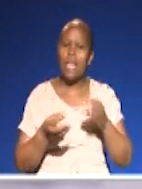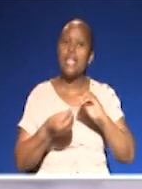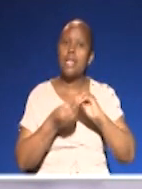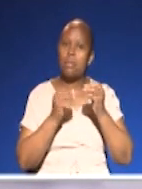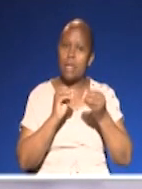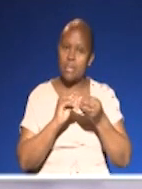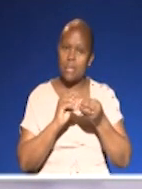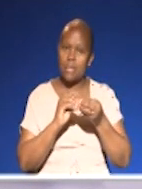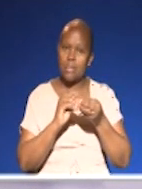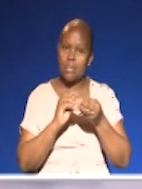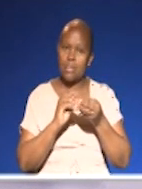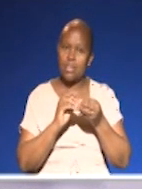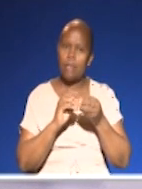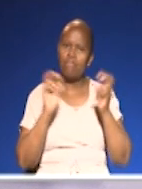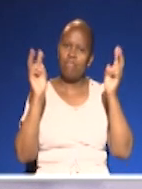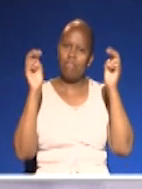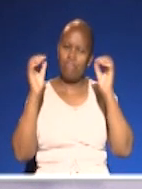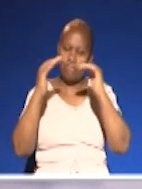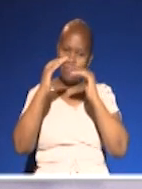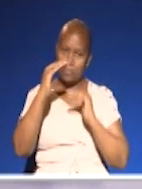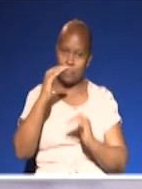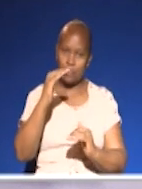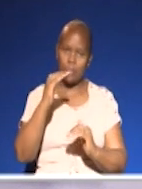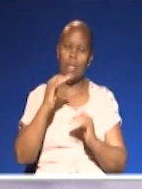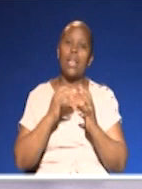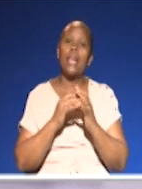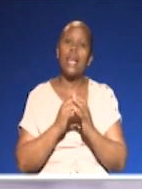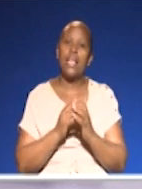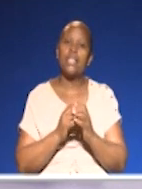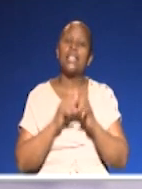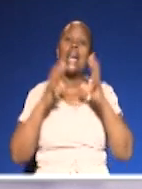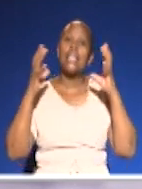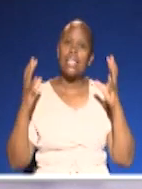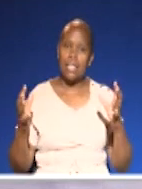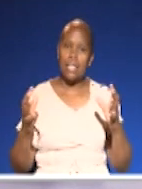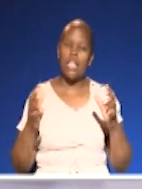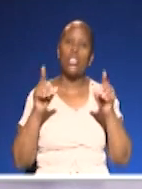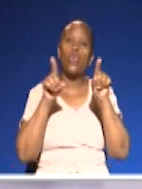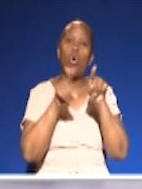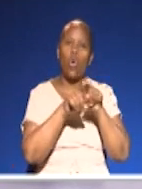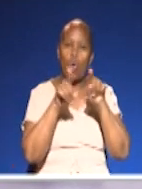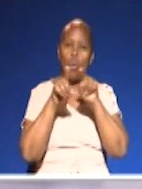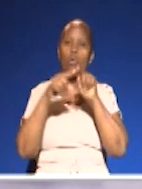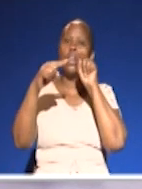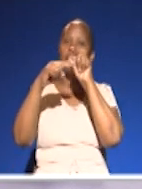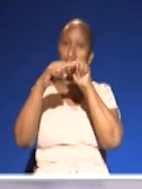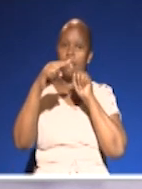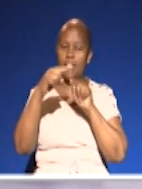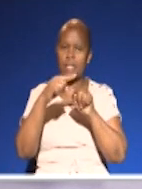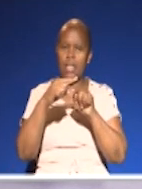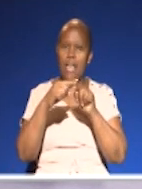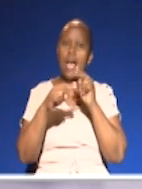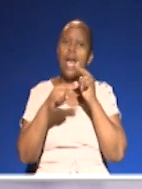numbers, and the subtopic of the day is greatest common divisor, commonly